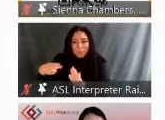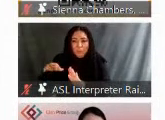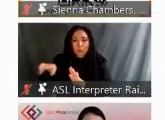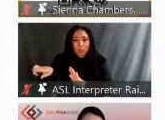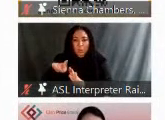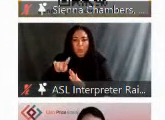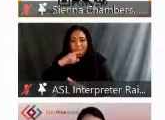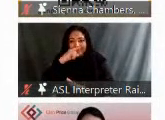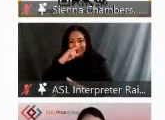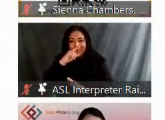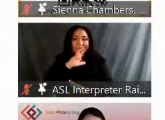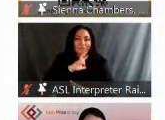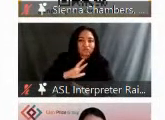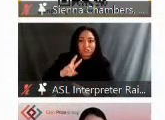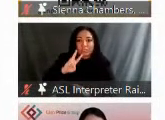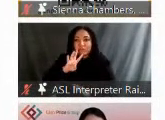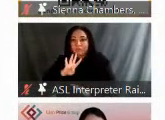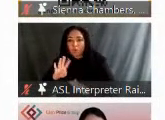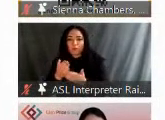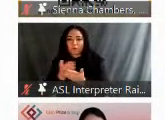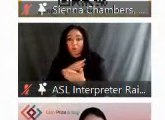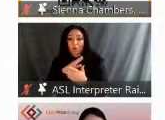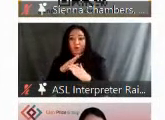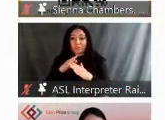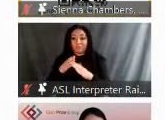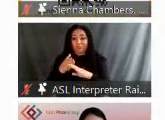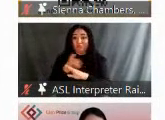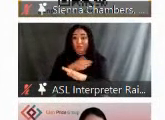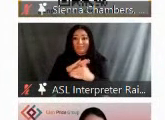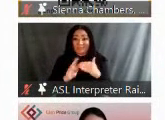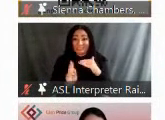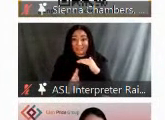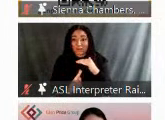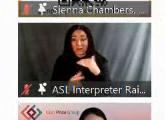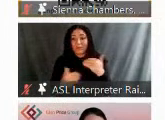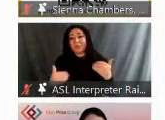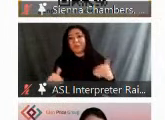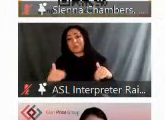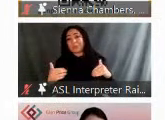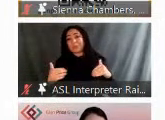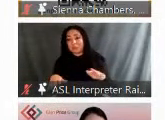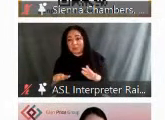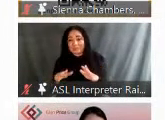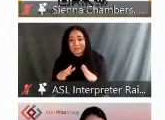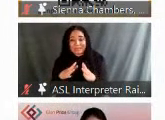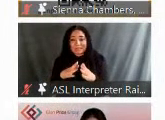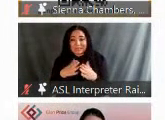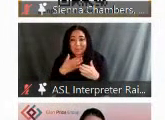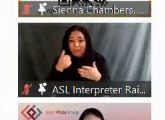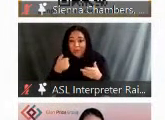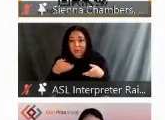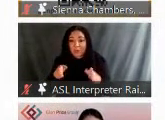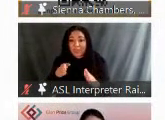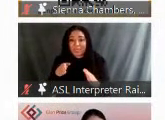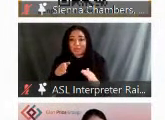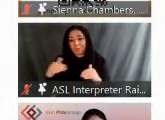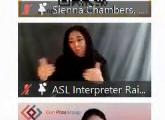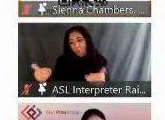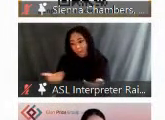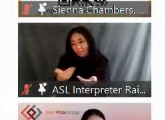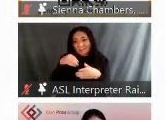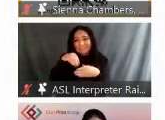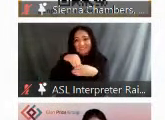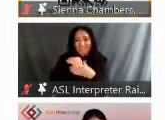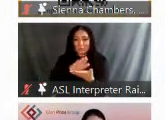go to kindergarten or pre-kindergarten, we will have a much better way to welcome them to school and to put them